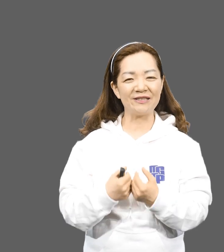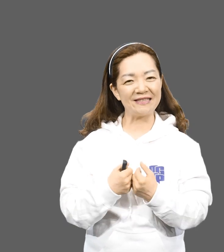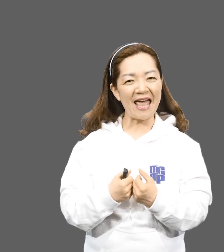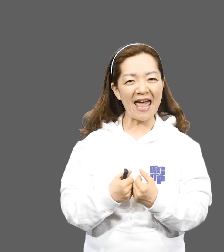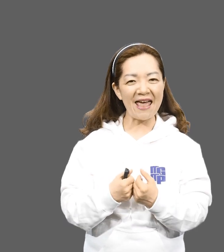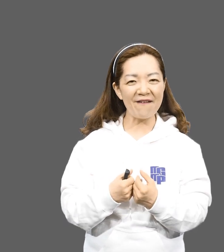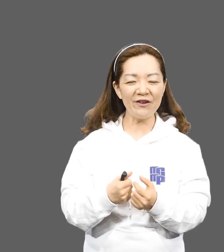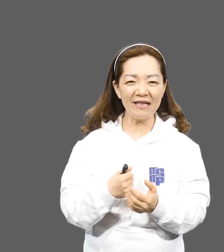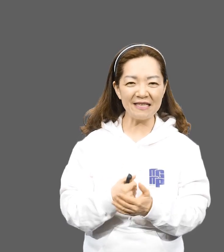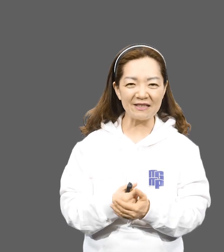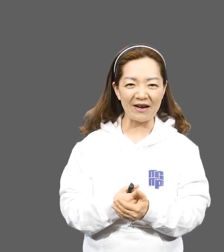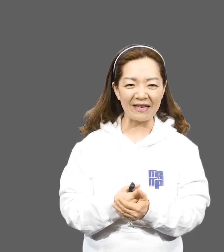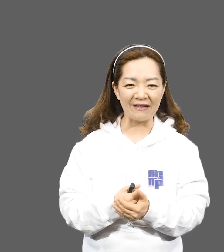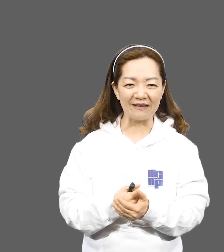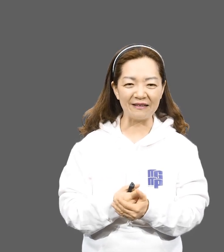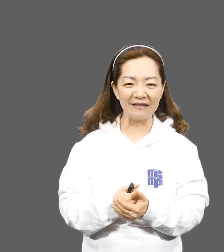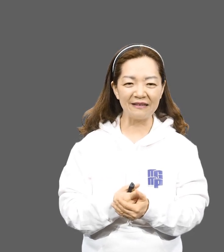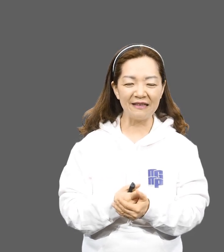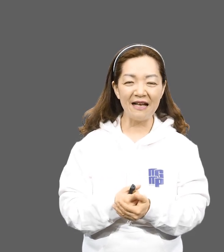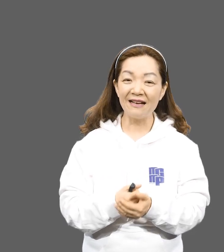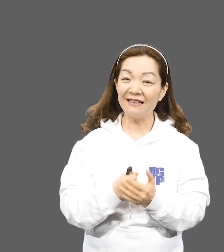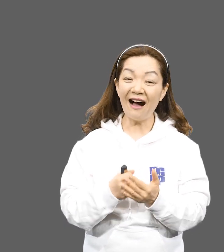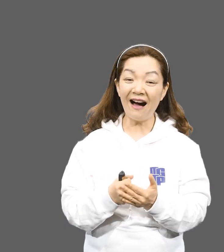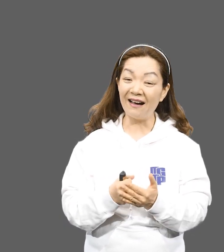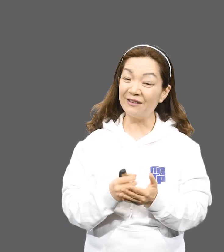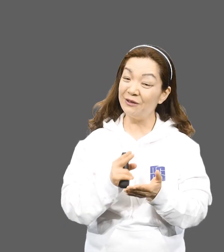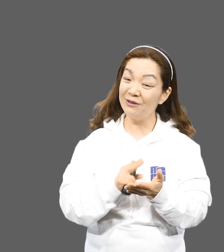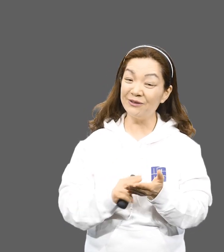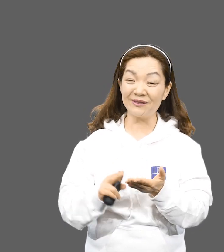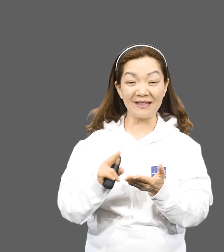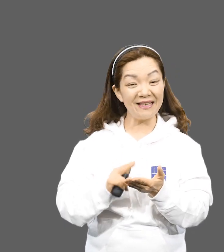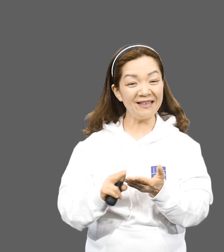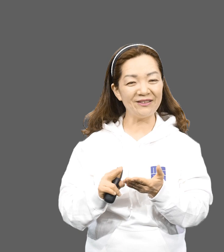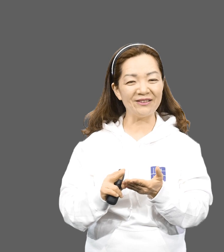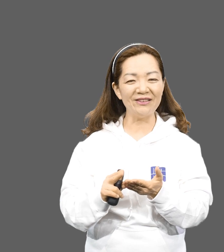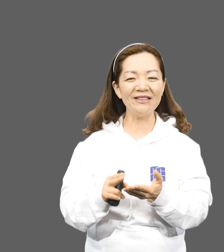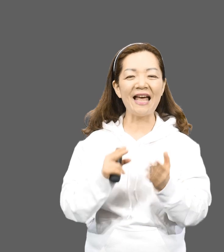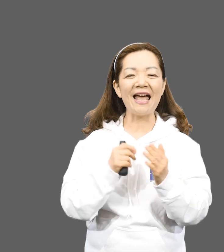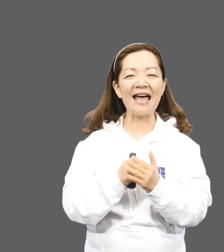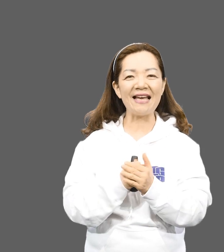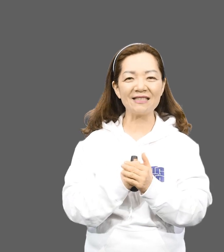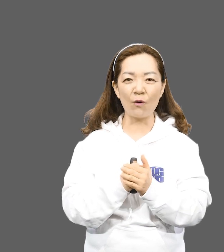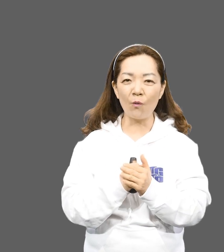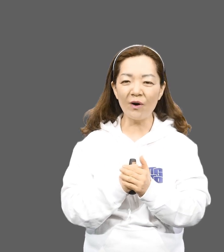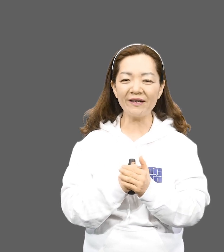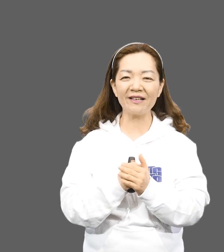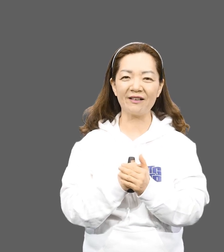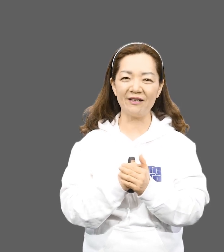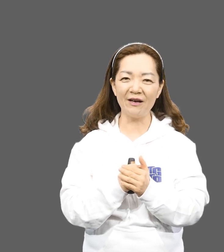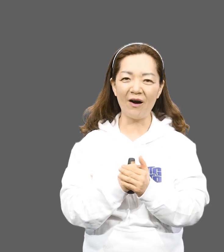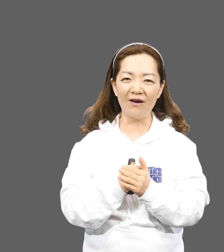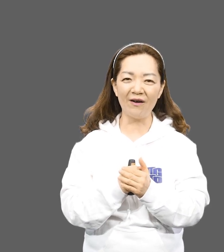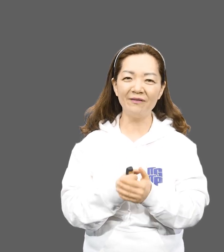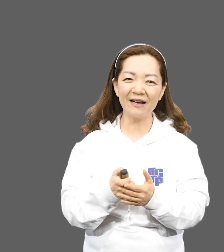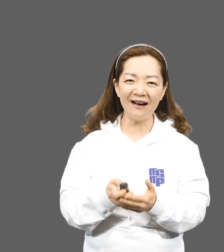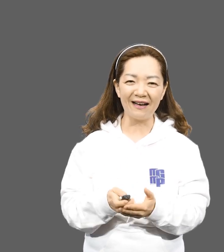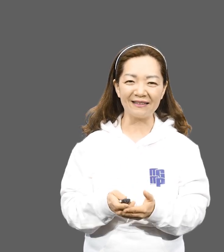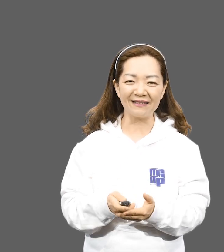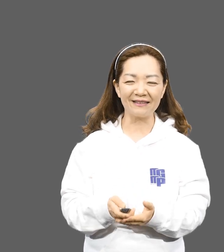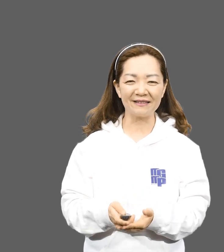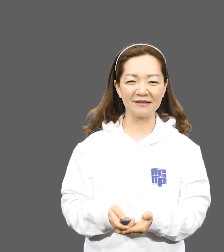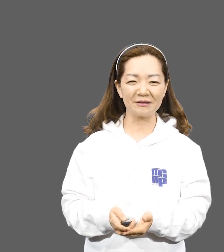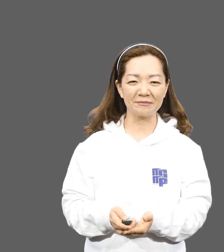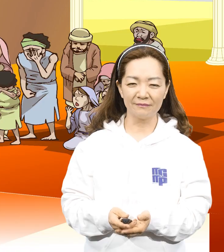to save Israel. God used Ehud as a worker of